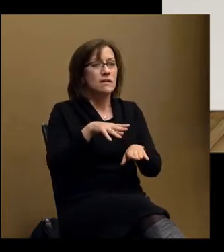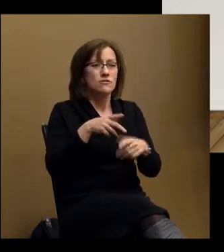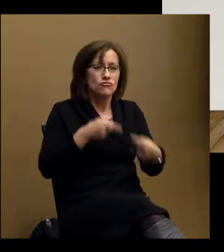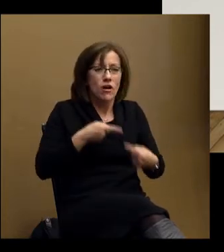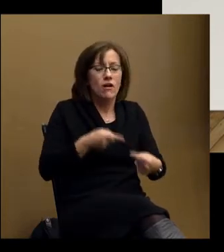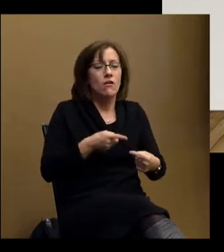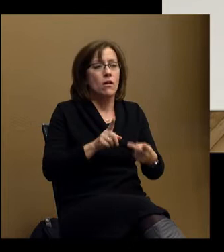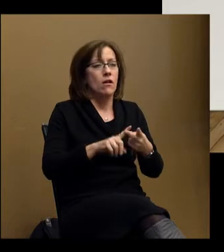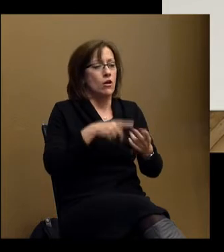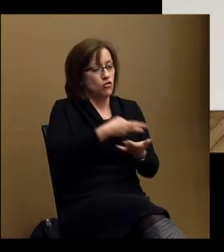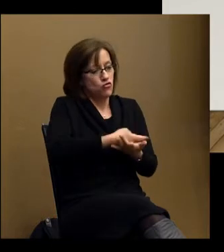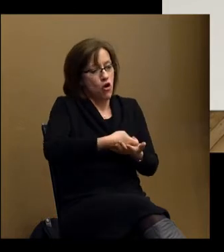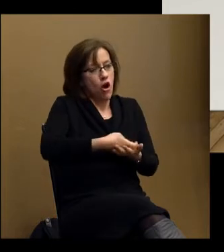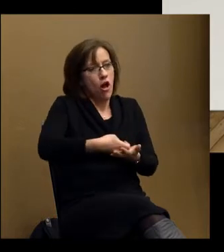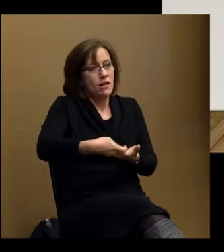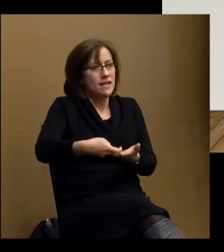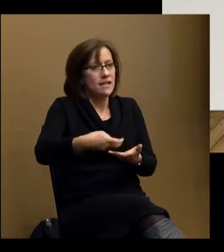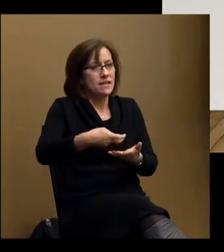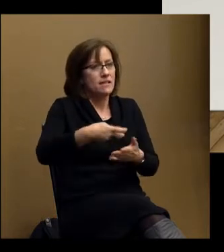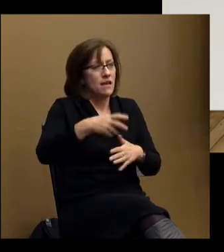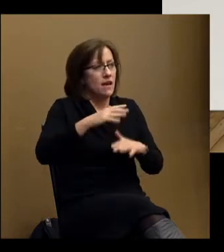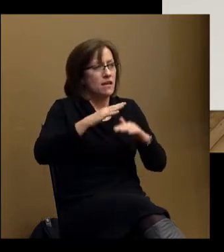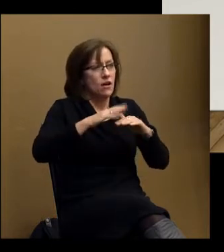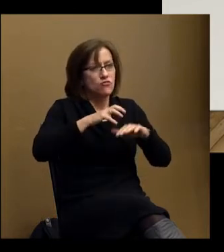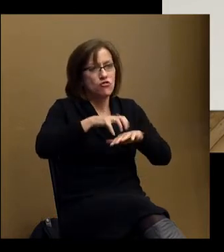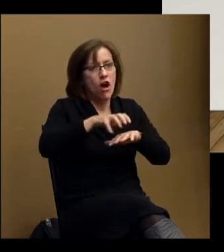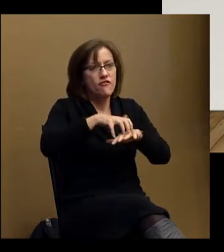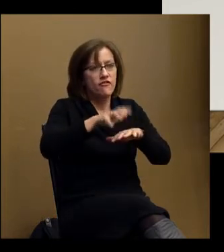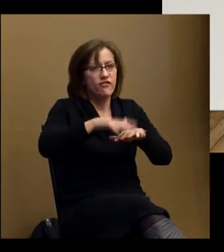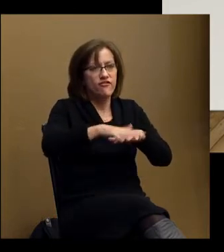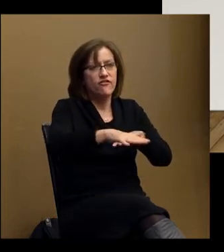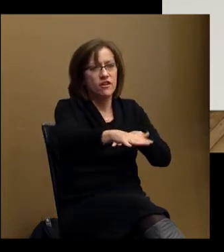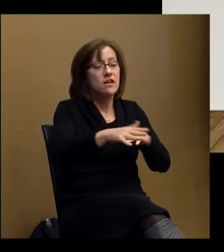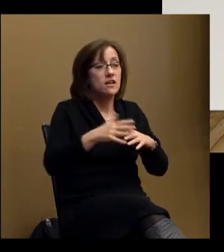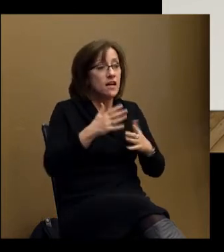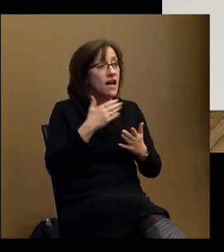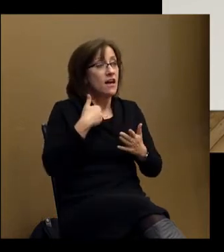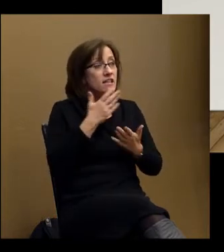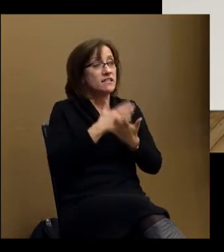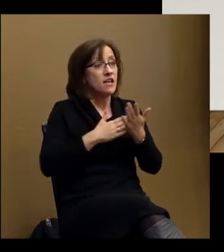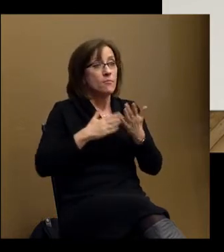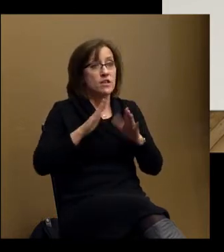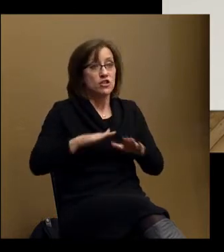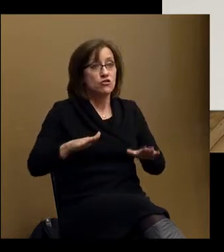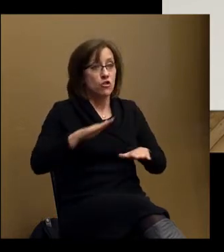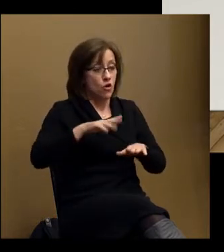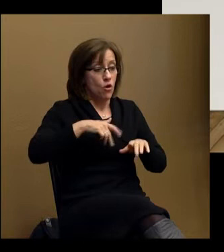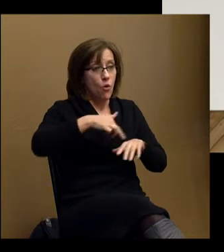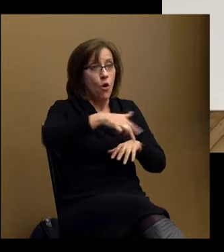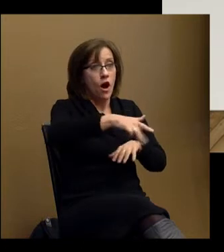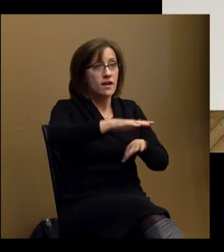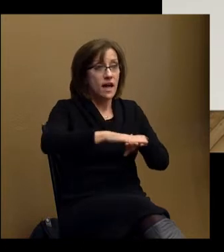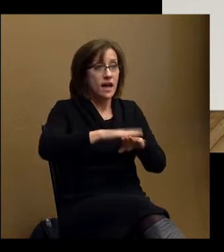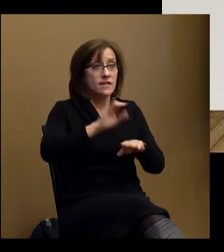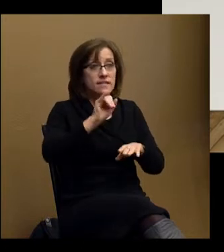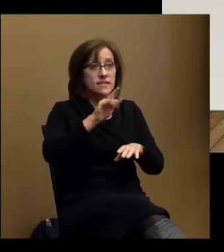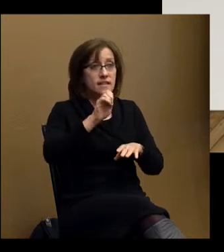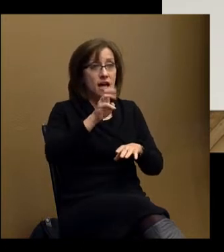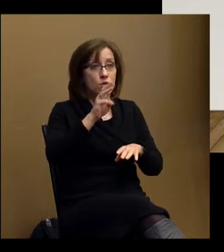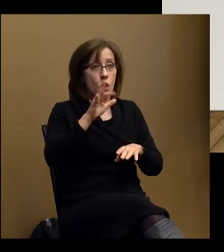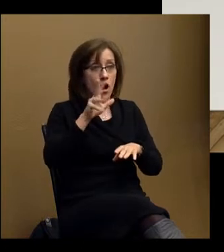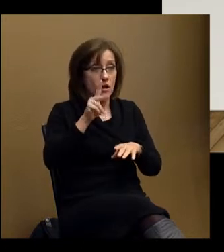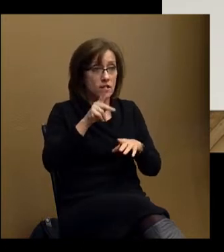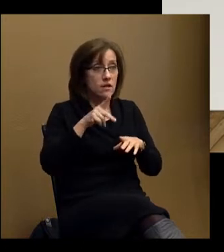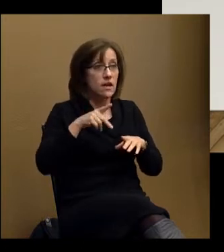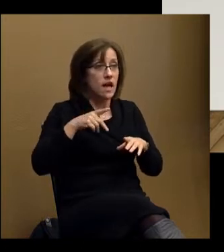uneven or unstable surfaces. I've actually had children walk on a sidewalk and stop before the grass because